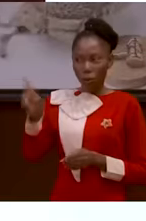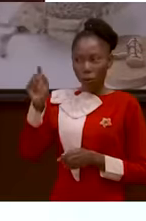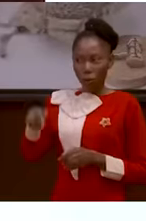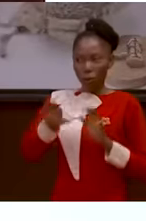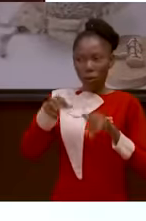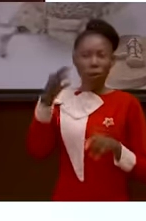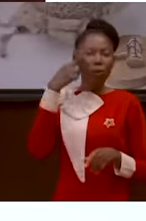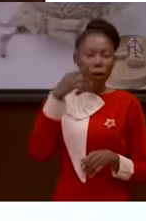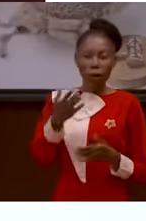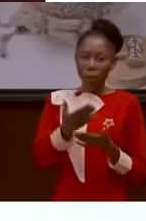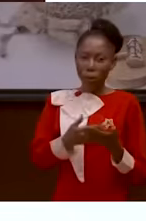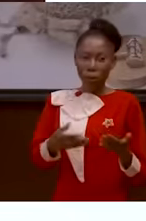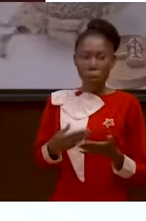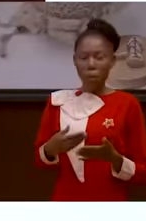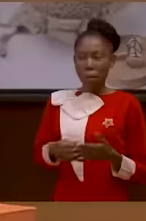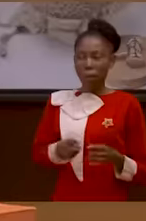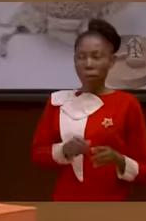upkeep for the child.